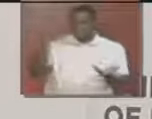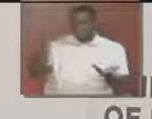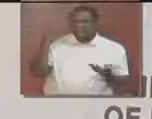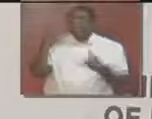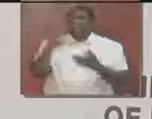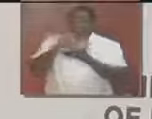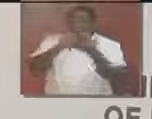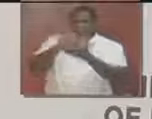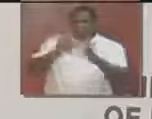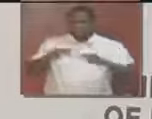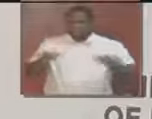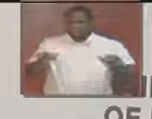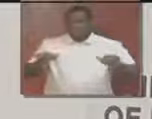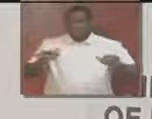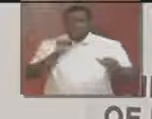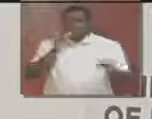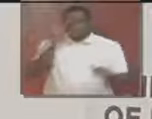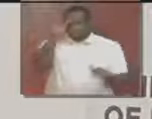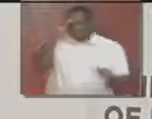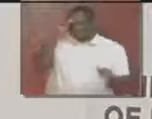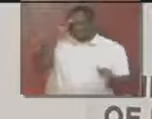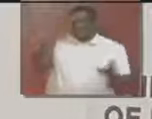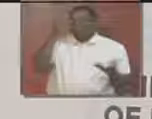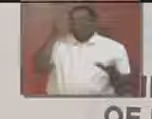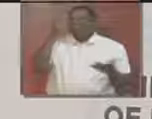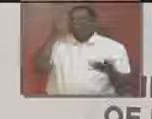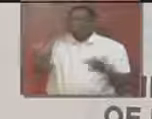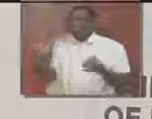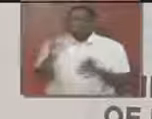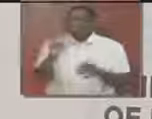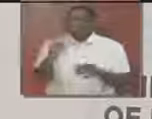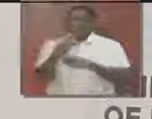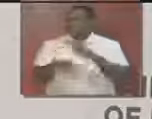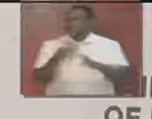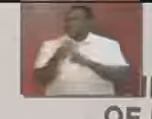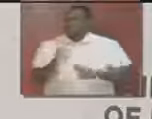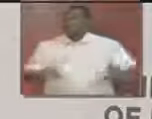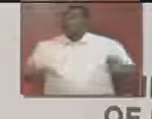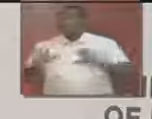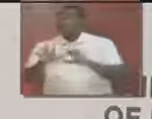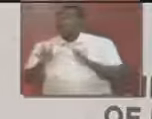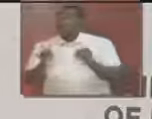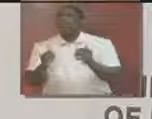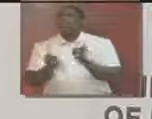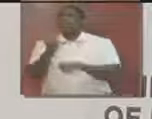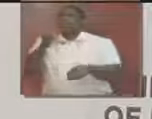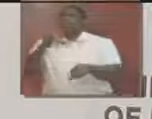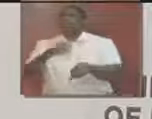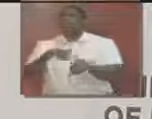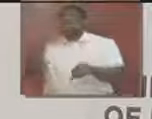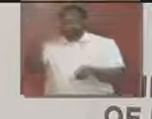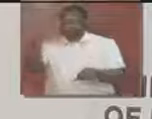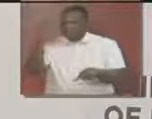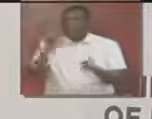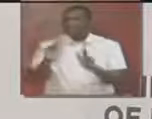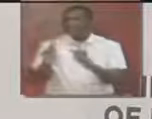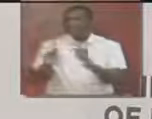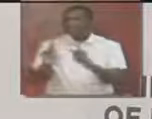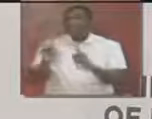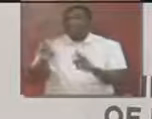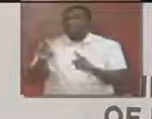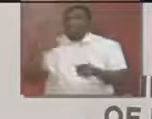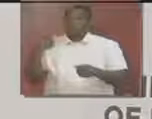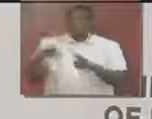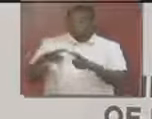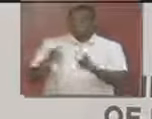for the entire of the rest of the world, where it's been the Hispanic element and the black element that's been much more effective with children.